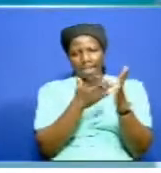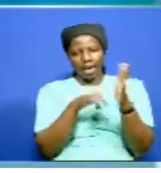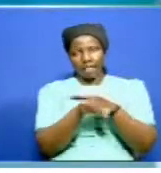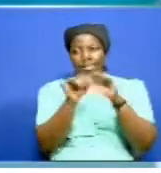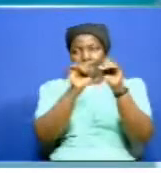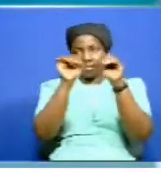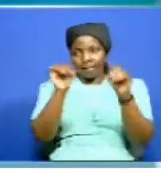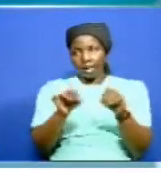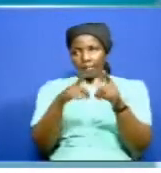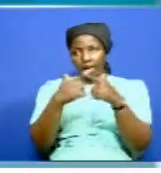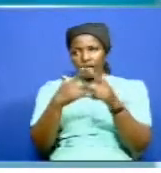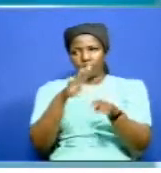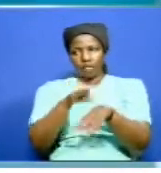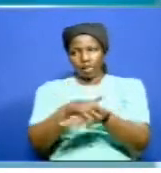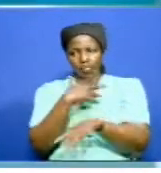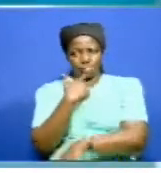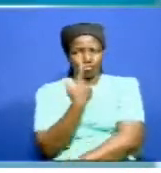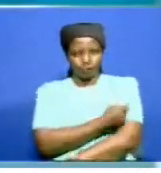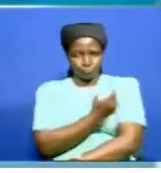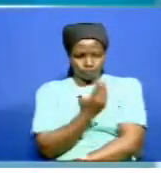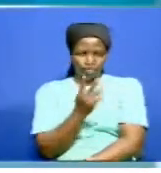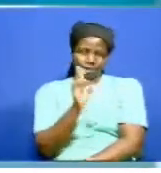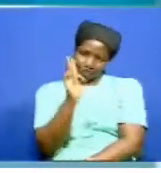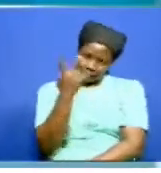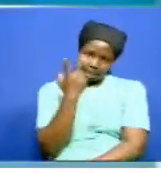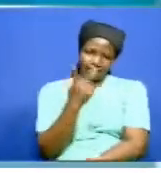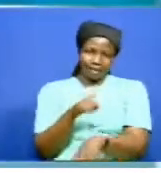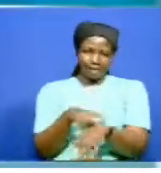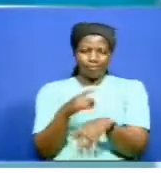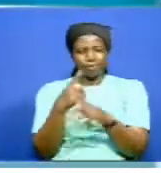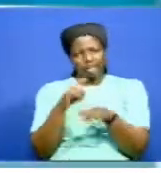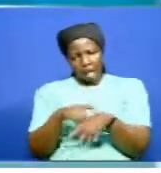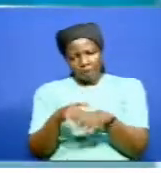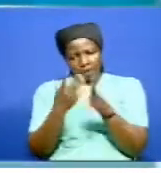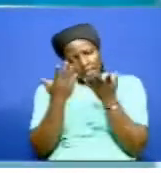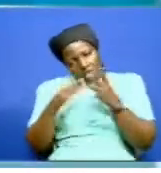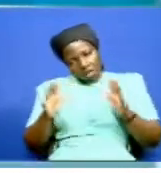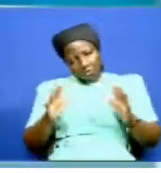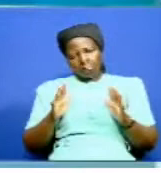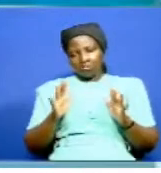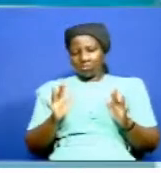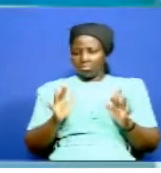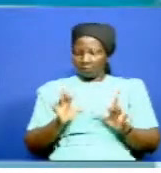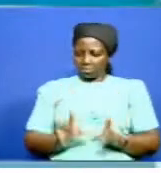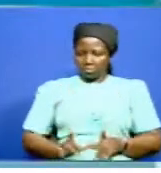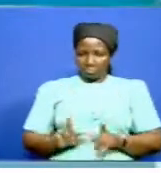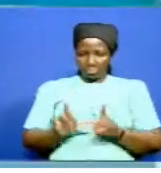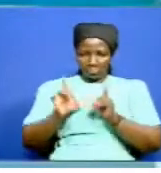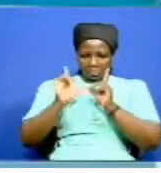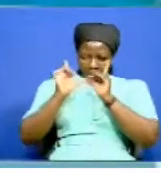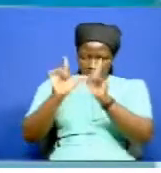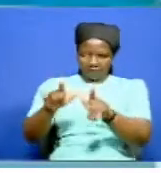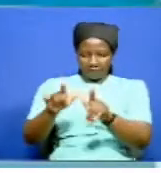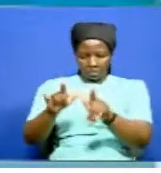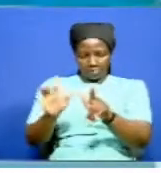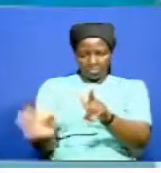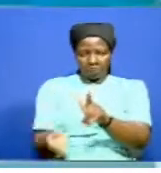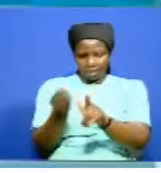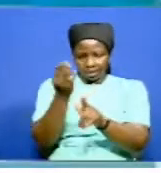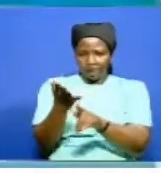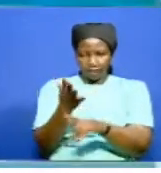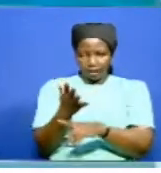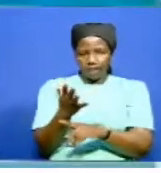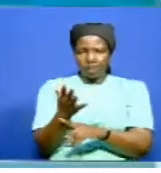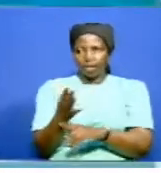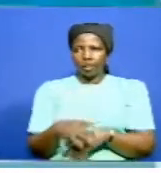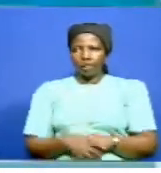So then you will get your second dose. Immediately after you get your second dose, a certificate will automatically be generated into the system.